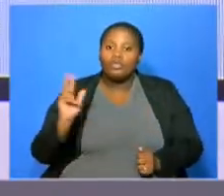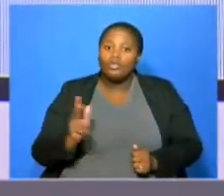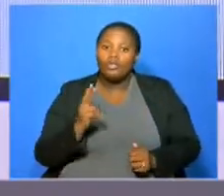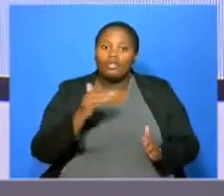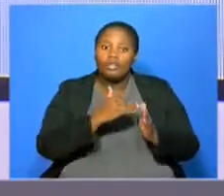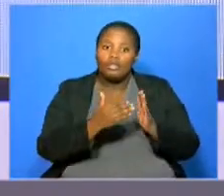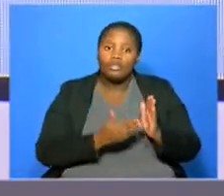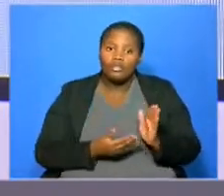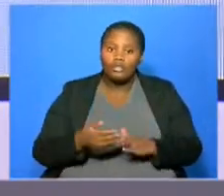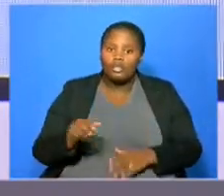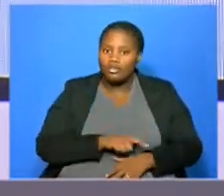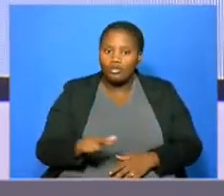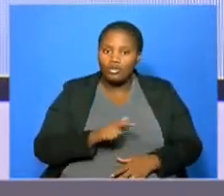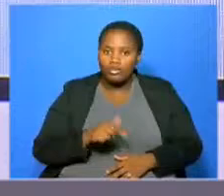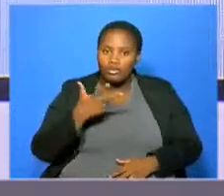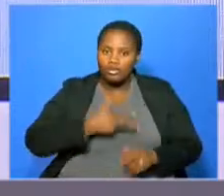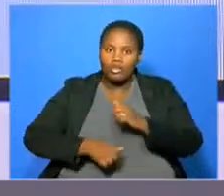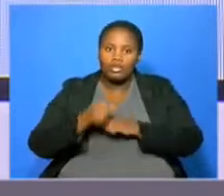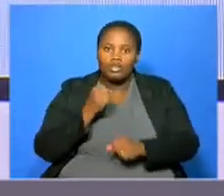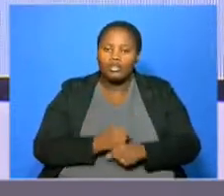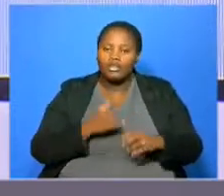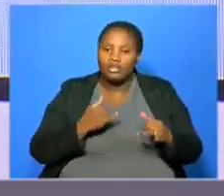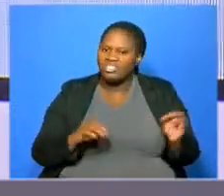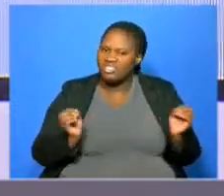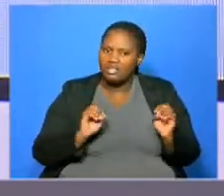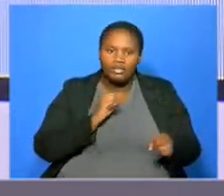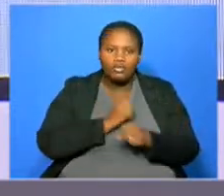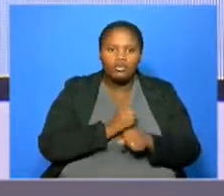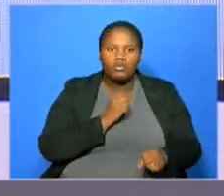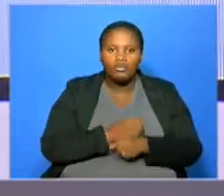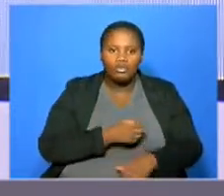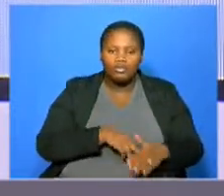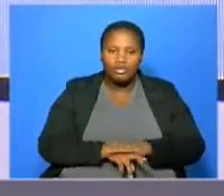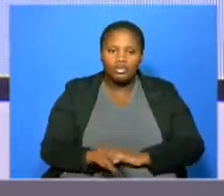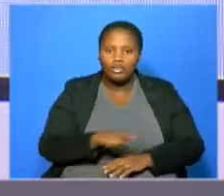2023, the unemployment rate was recorded at